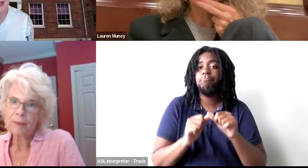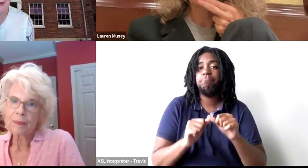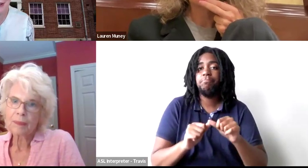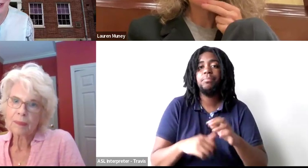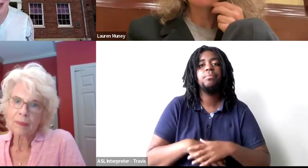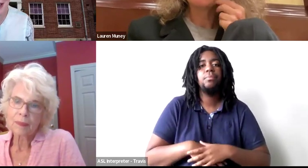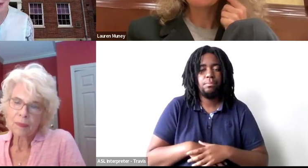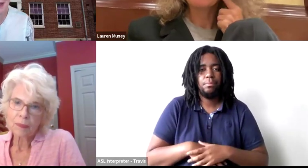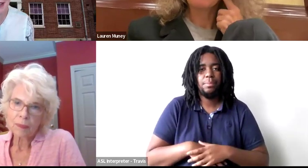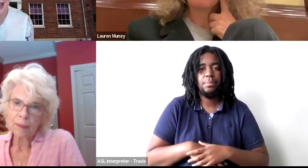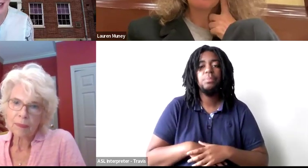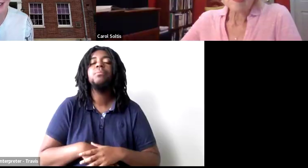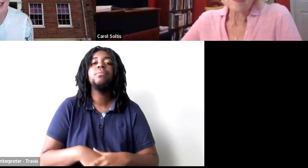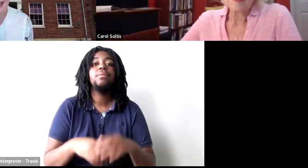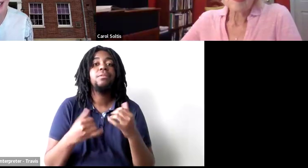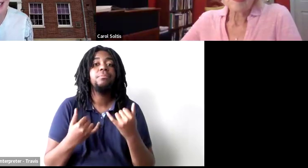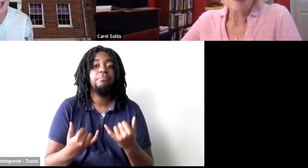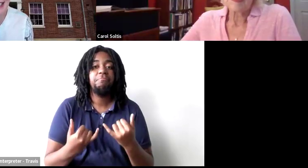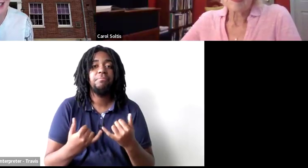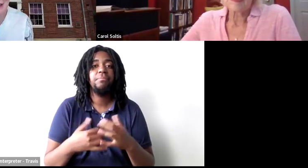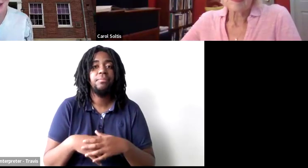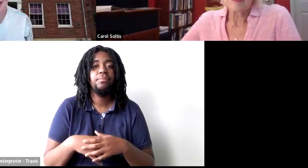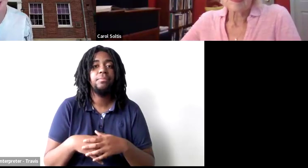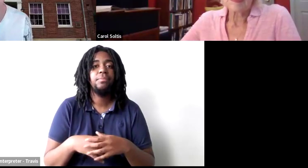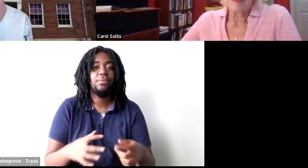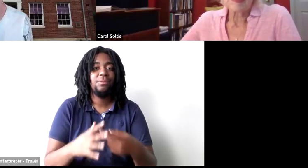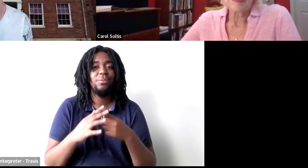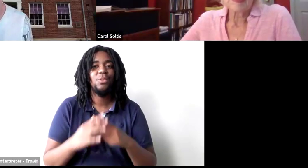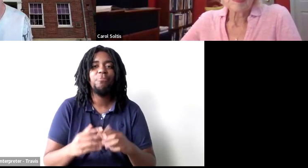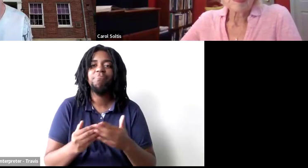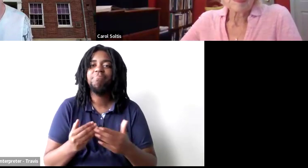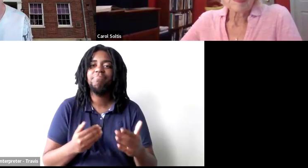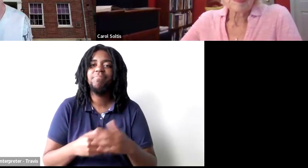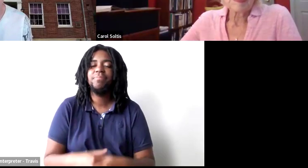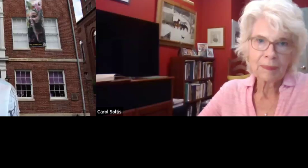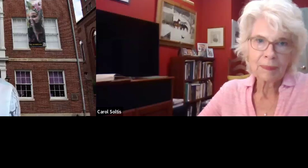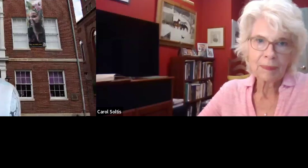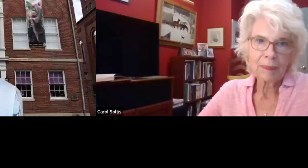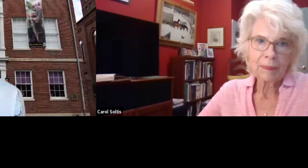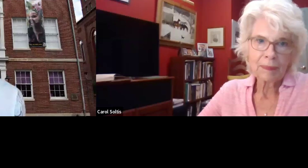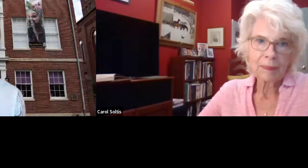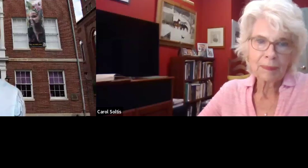to waste any further time with my chatter, let's get started.